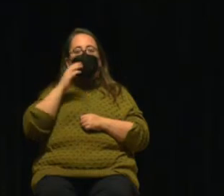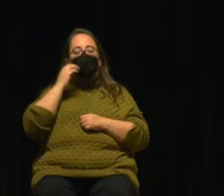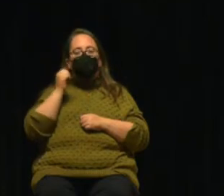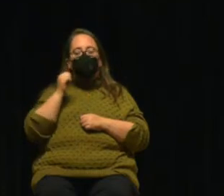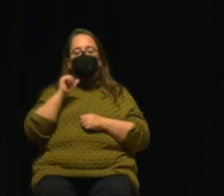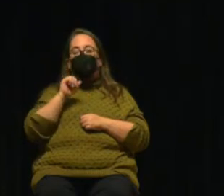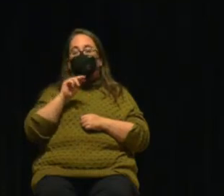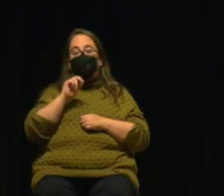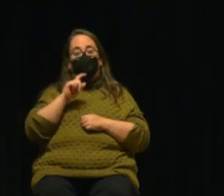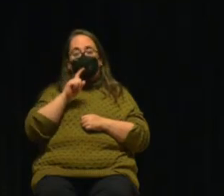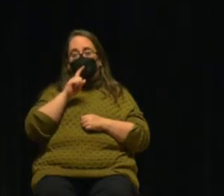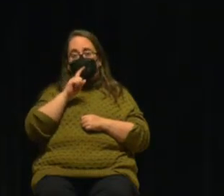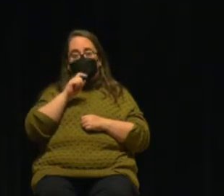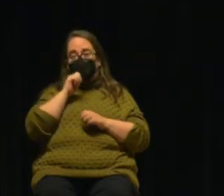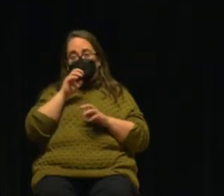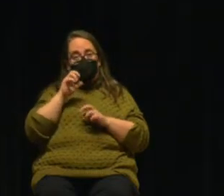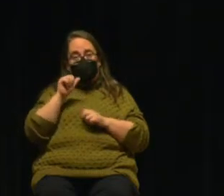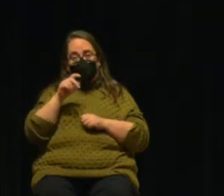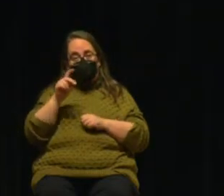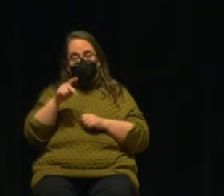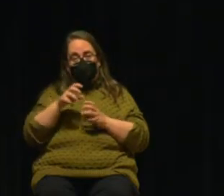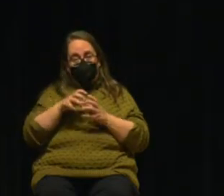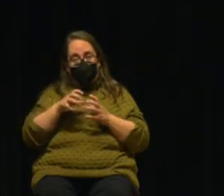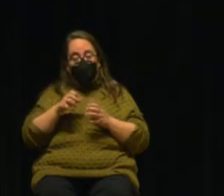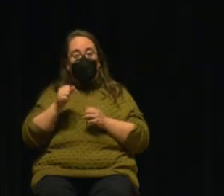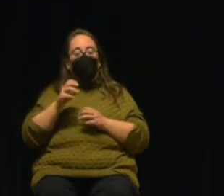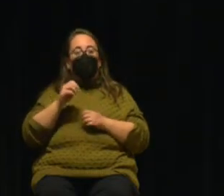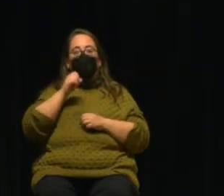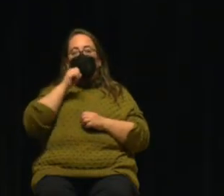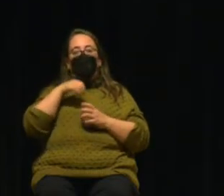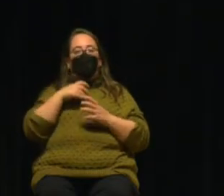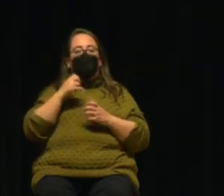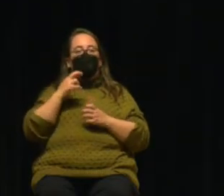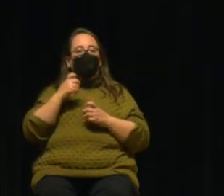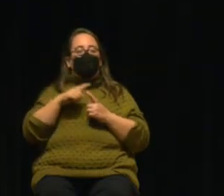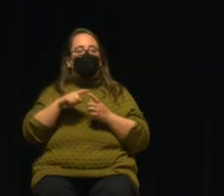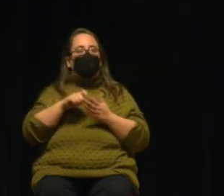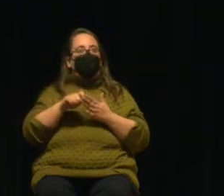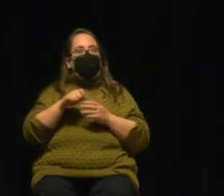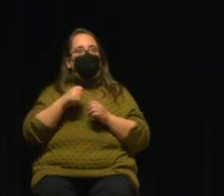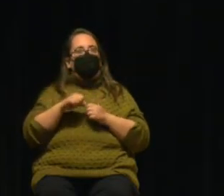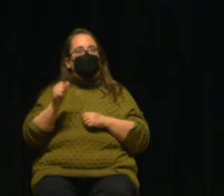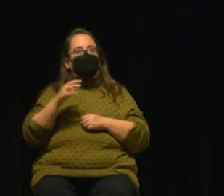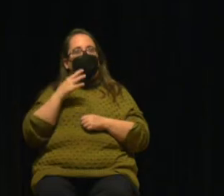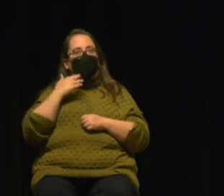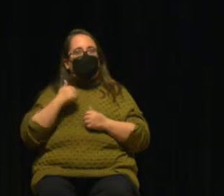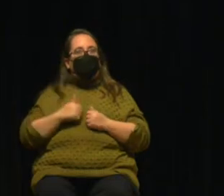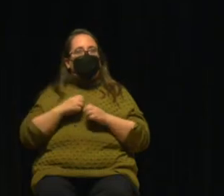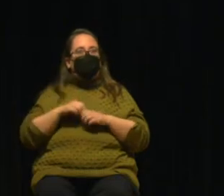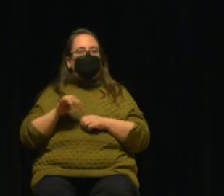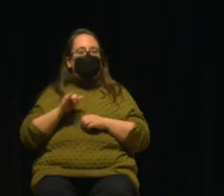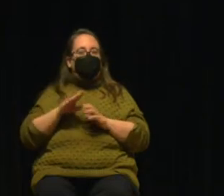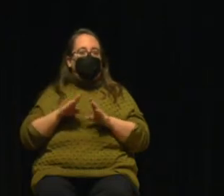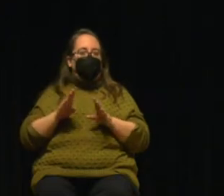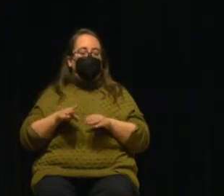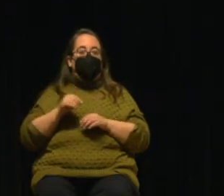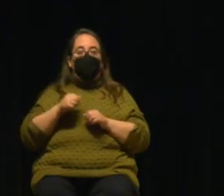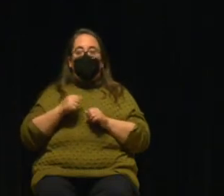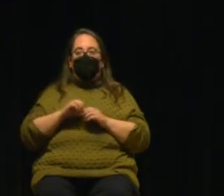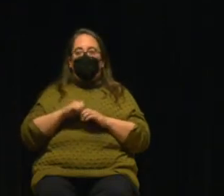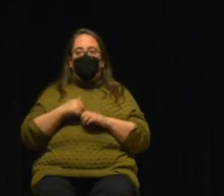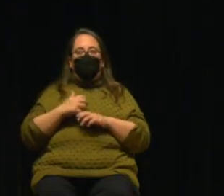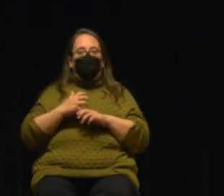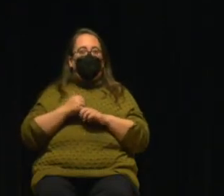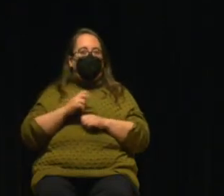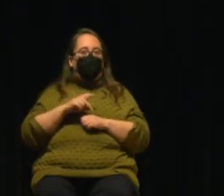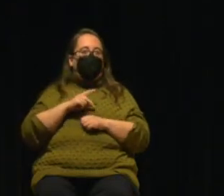Still doesn't leave Philadelphia that much. And so he doesn't have much reason to write her letters since they're living in the same household. And letters are how we get at